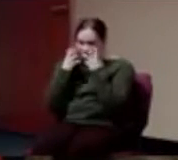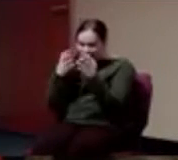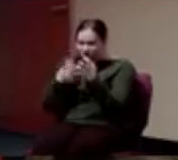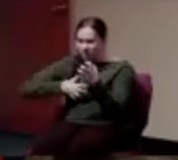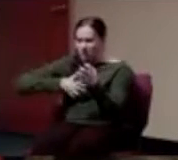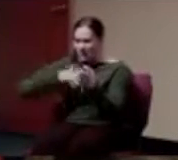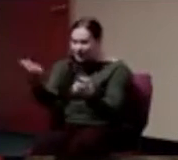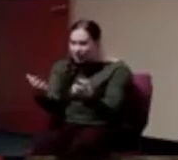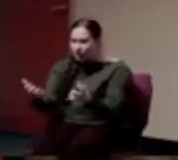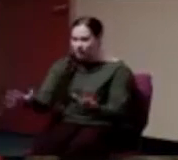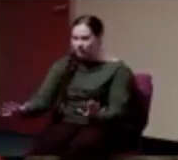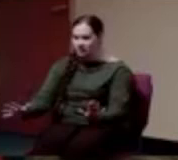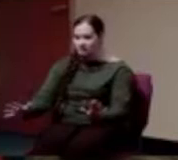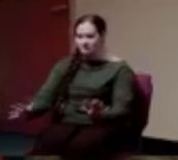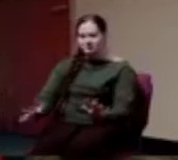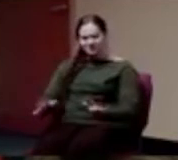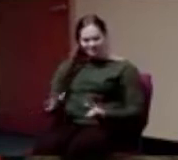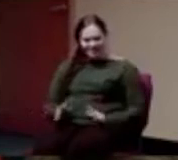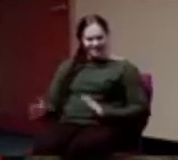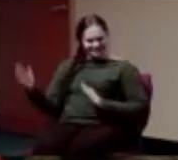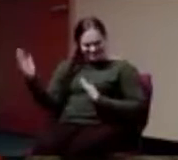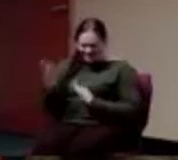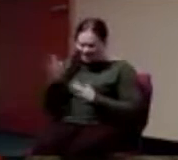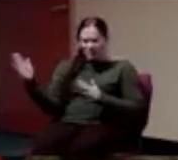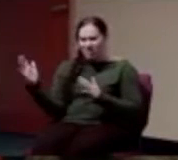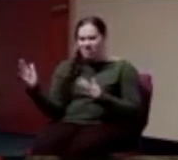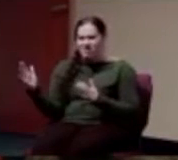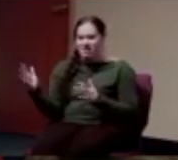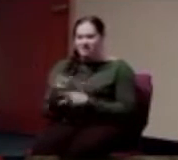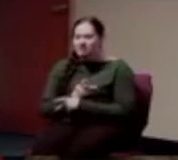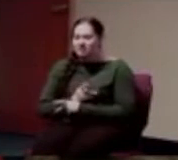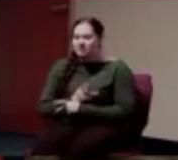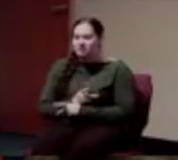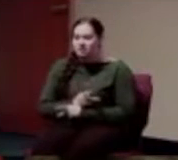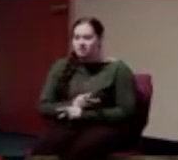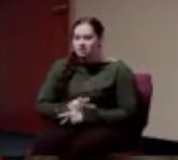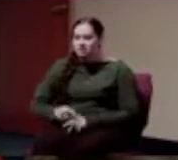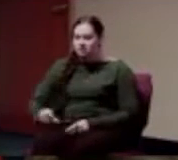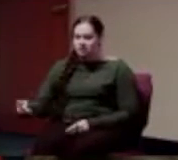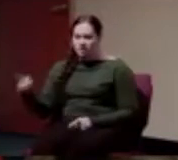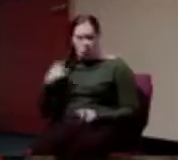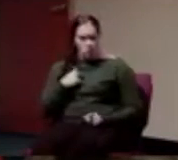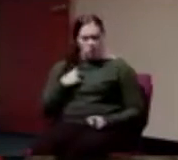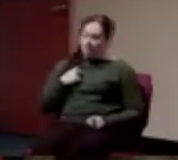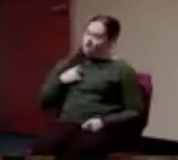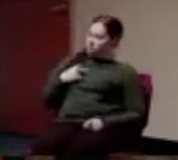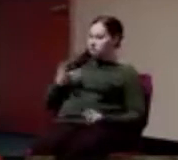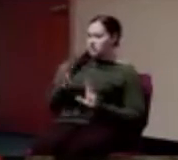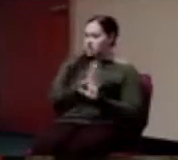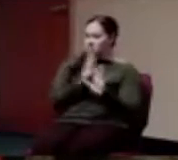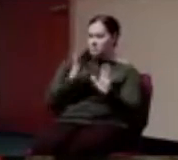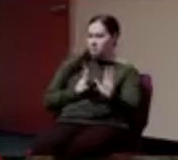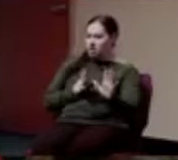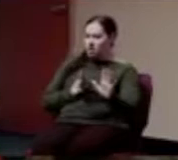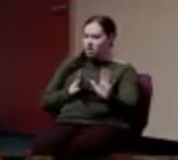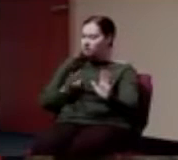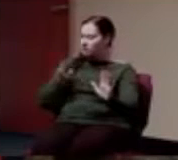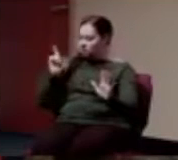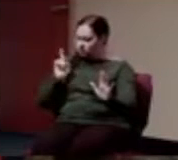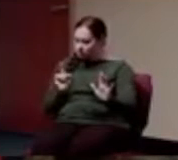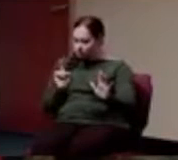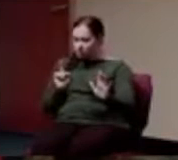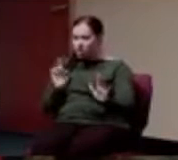was, and then topped the whole thing off by saying, and when I was in line, your kids, a few of